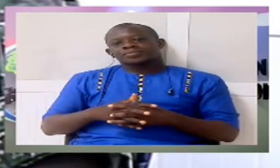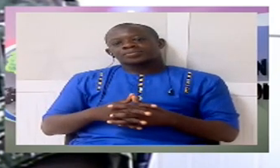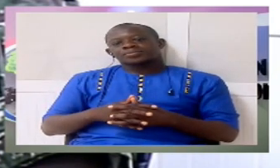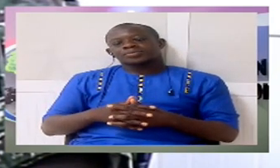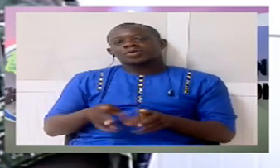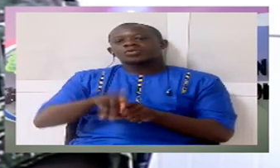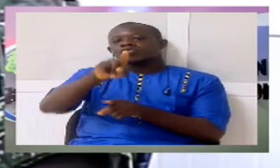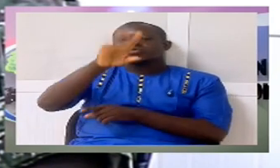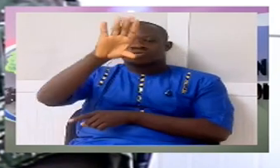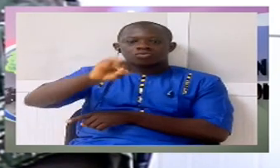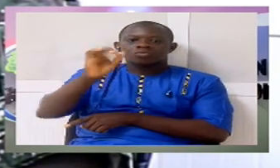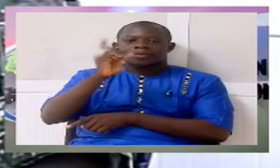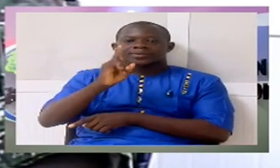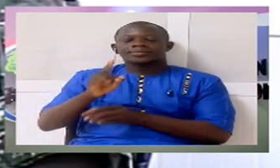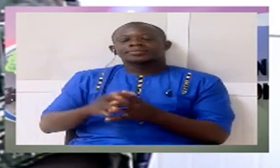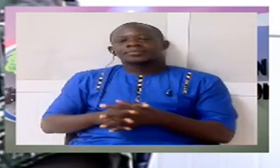What did you do? Lan nga def?